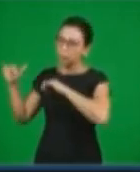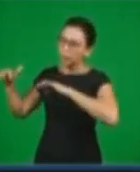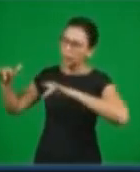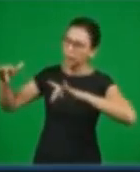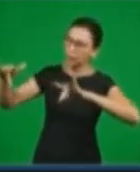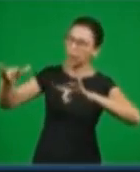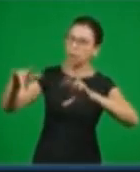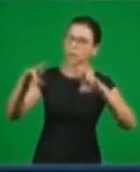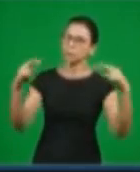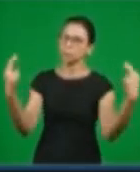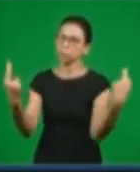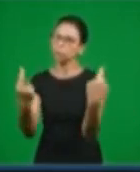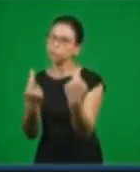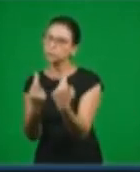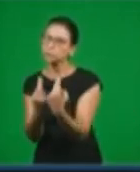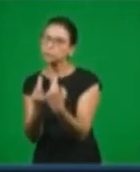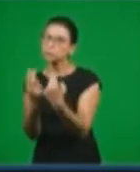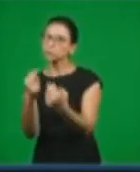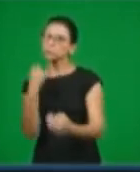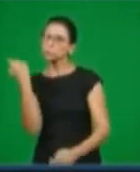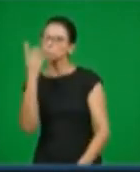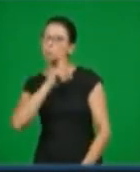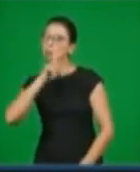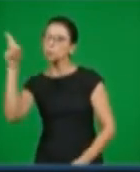Our God will fight for us.